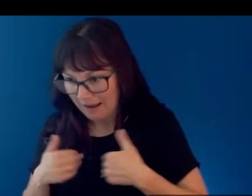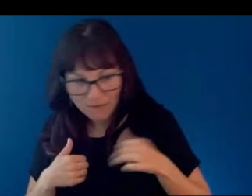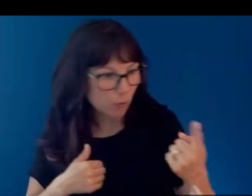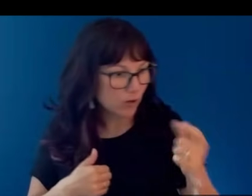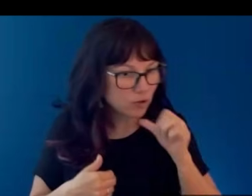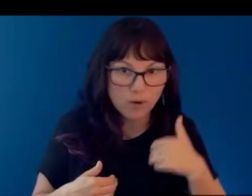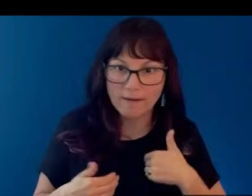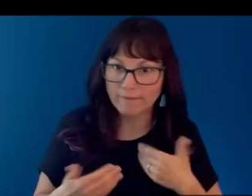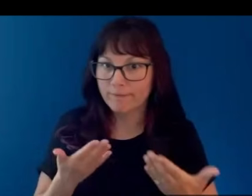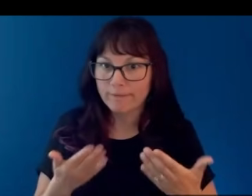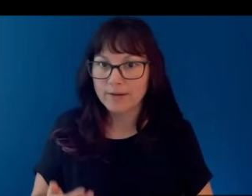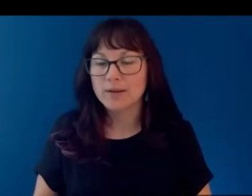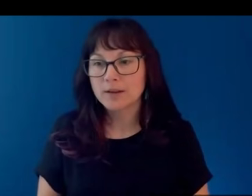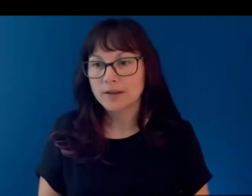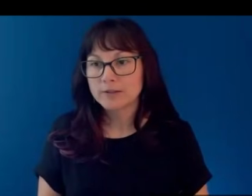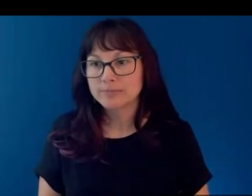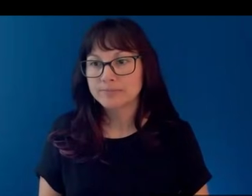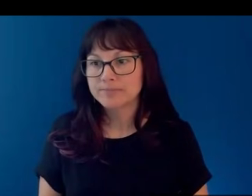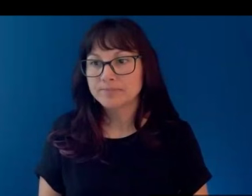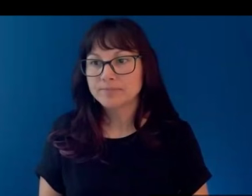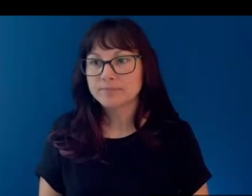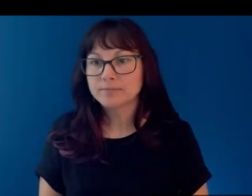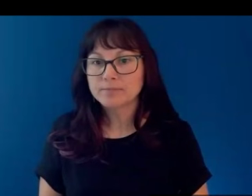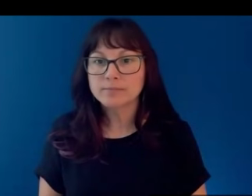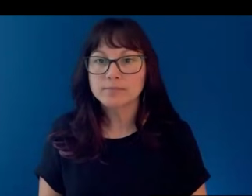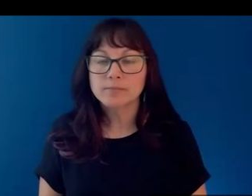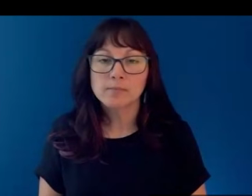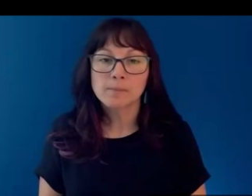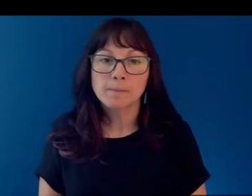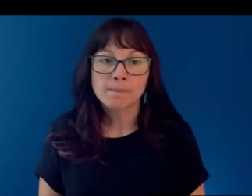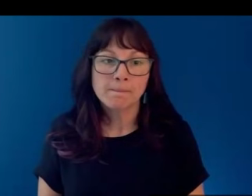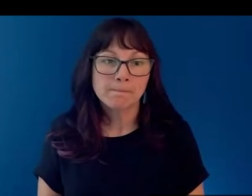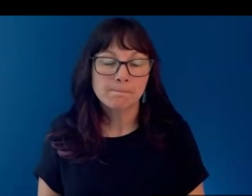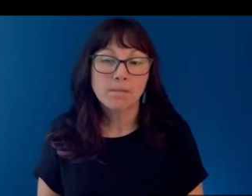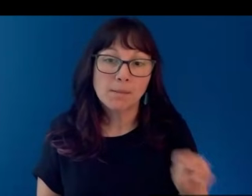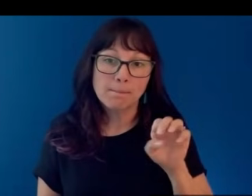other. And Medicare is 100%